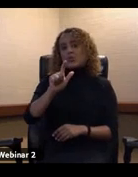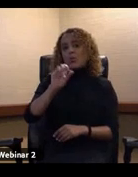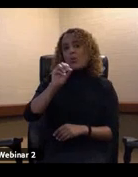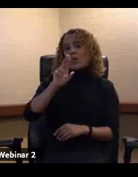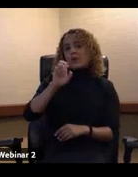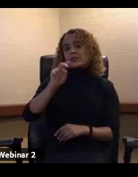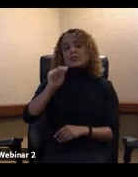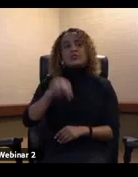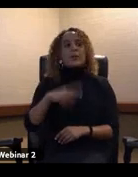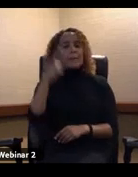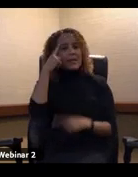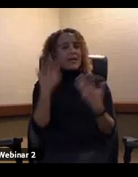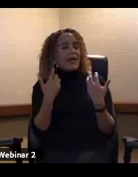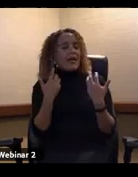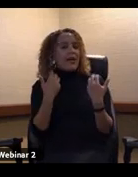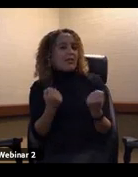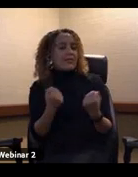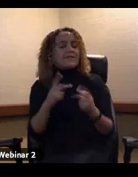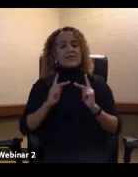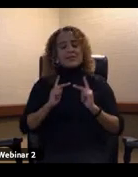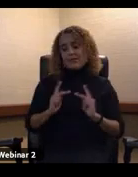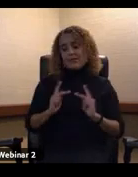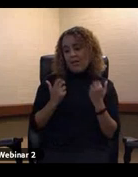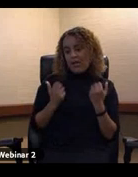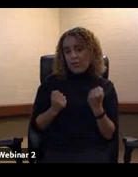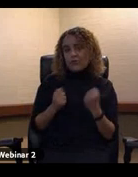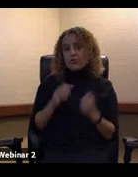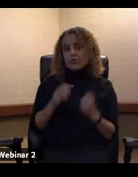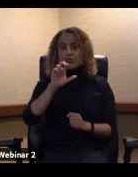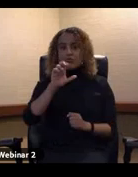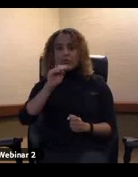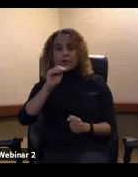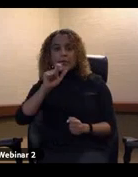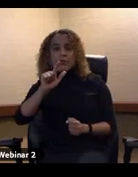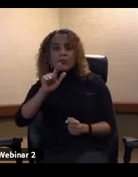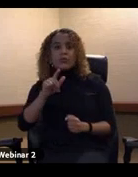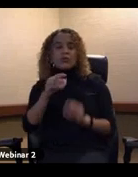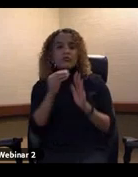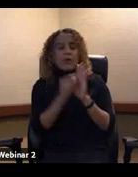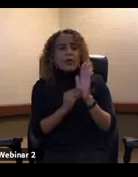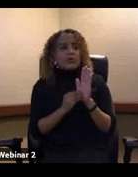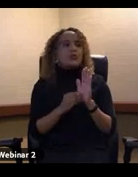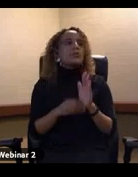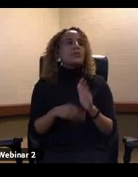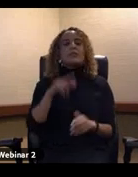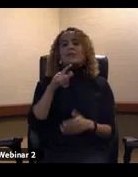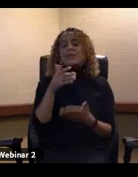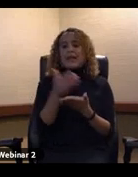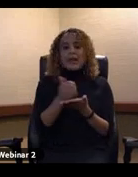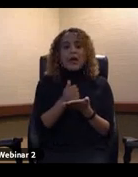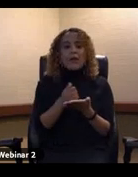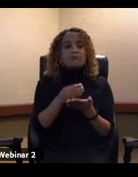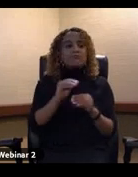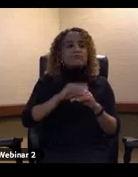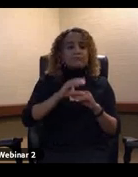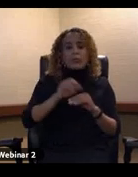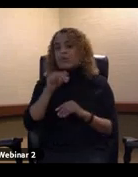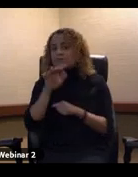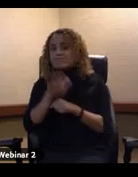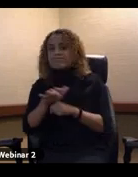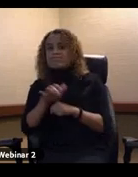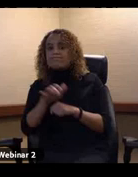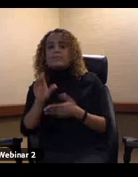orientation, gender identity, mental health condition, physical health condition, criminal record, work in the sex industry, income or lack of income, or the age